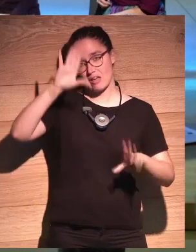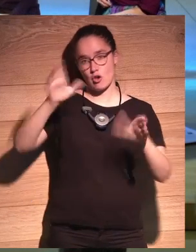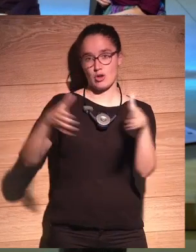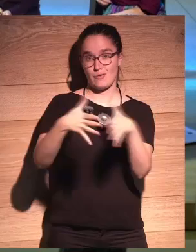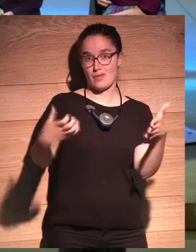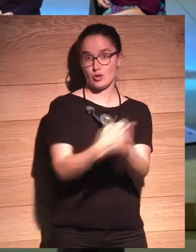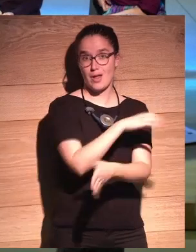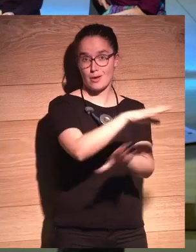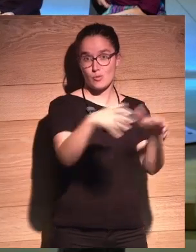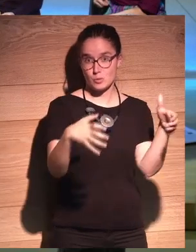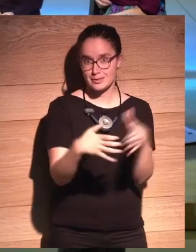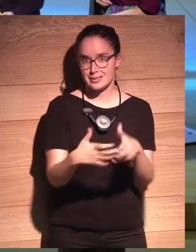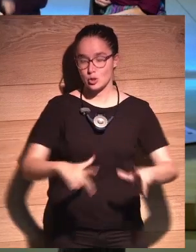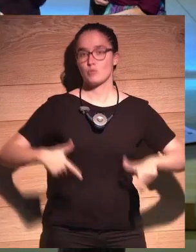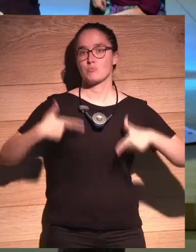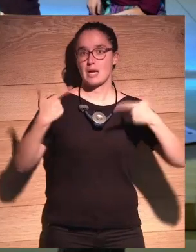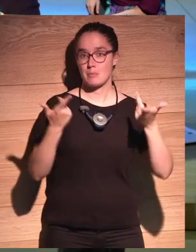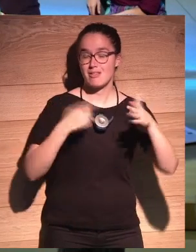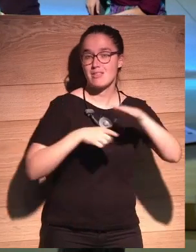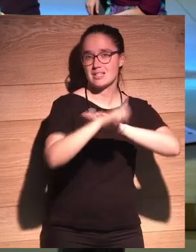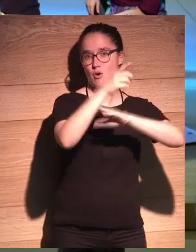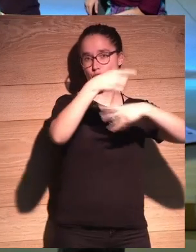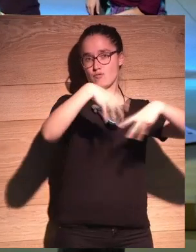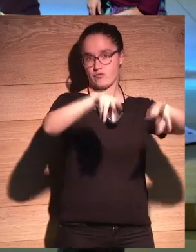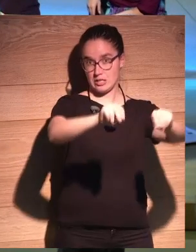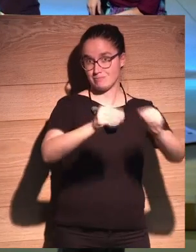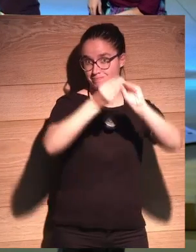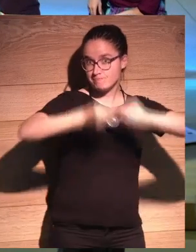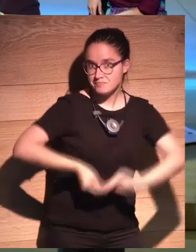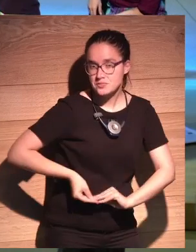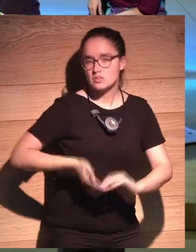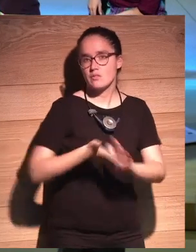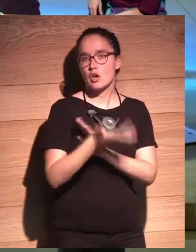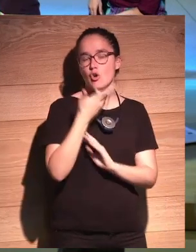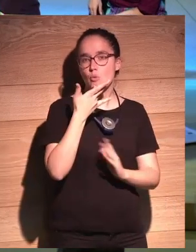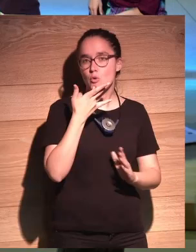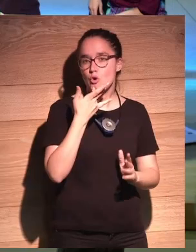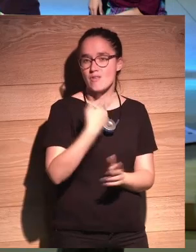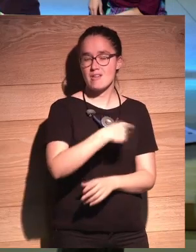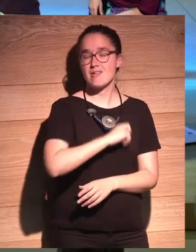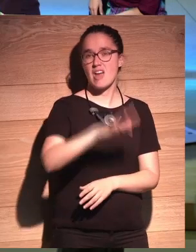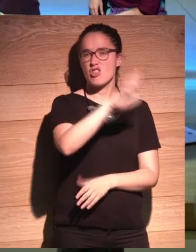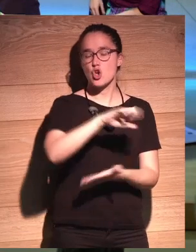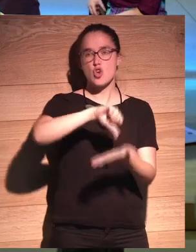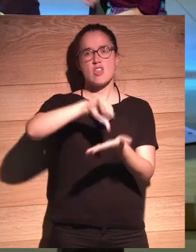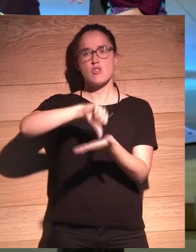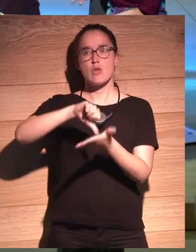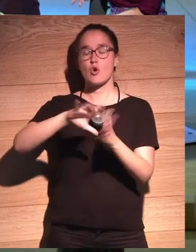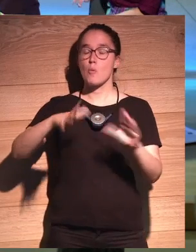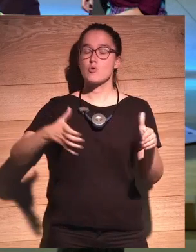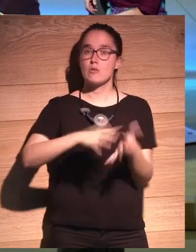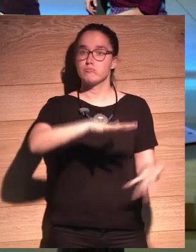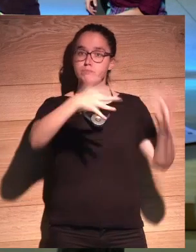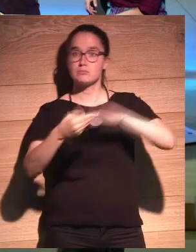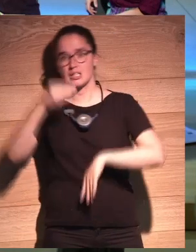and second step would be how you activate this collective intelligence of a community, is to change the notion of a